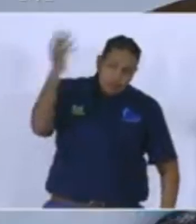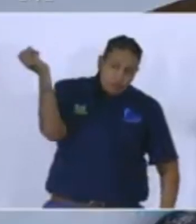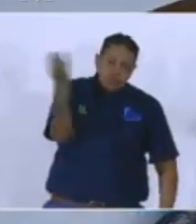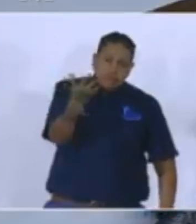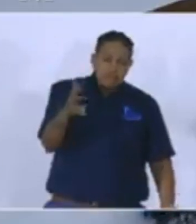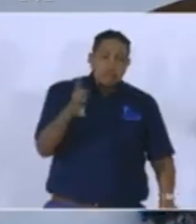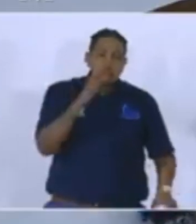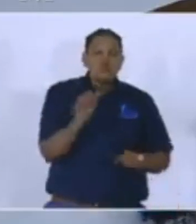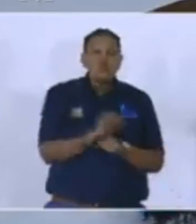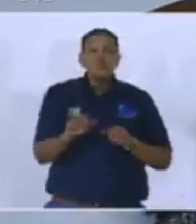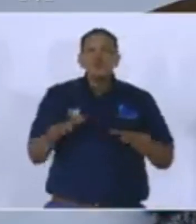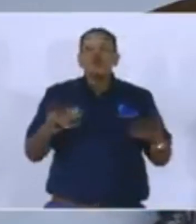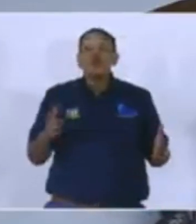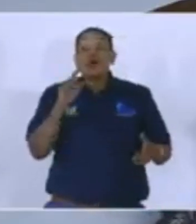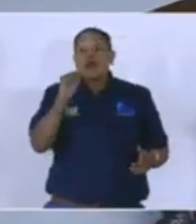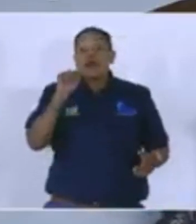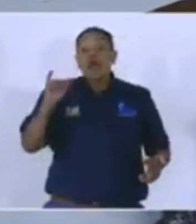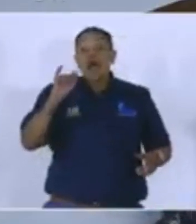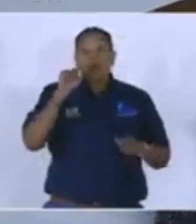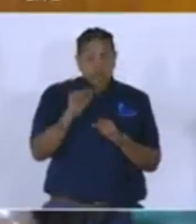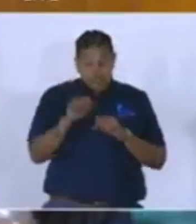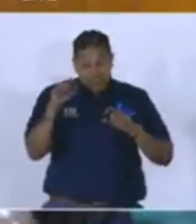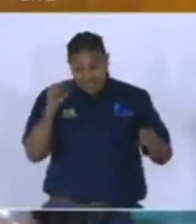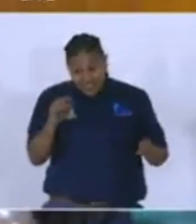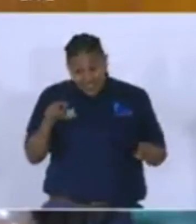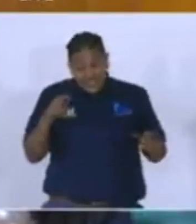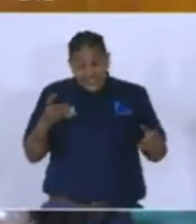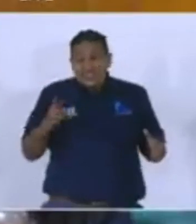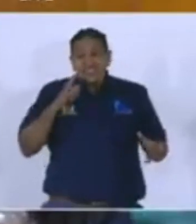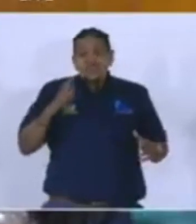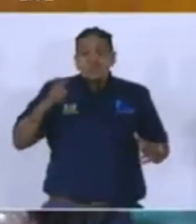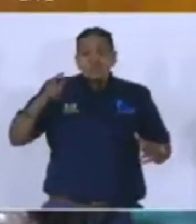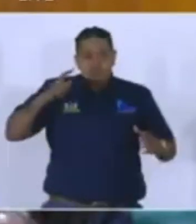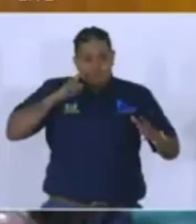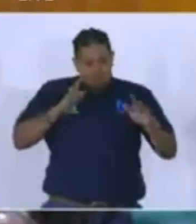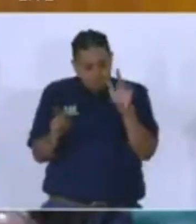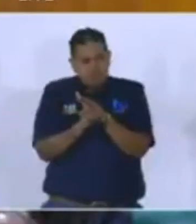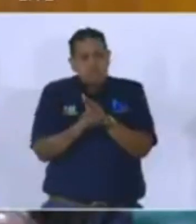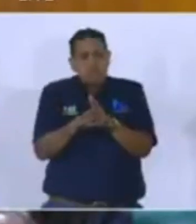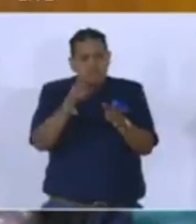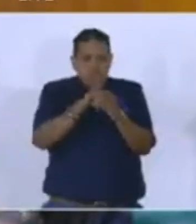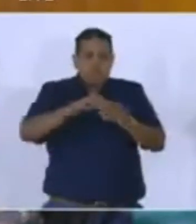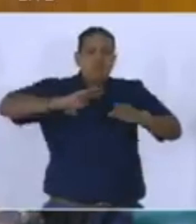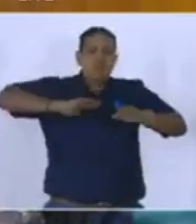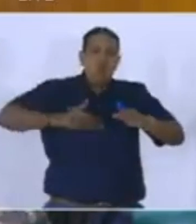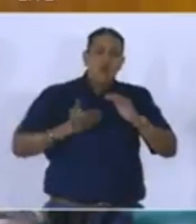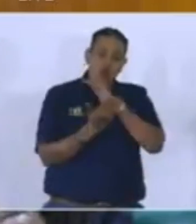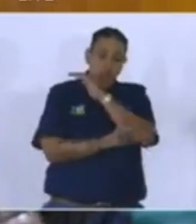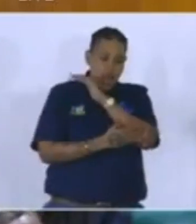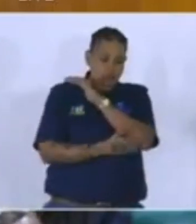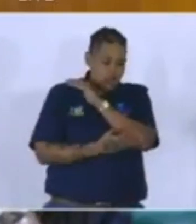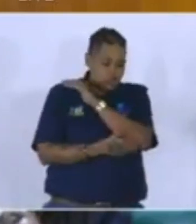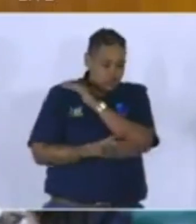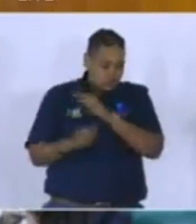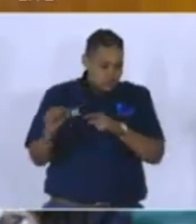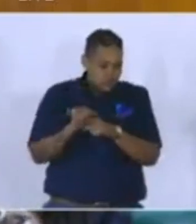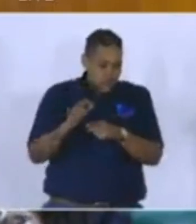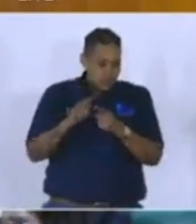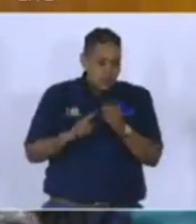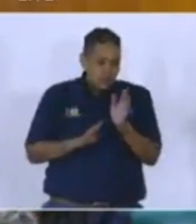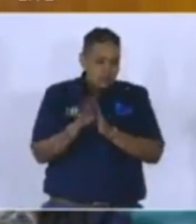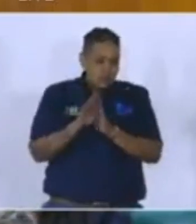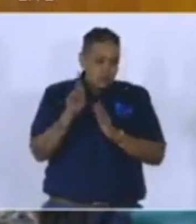ensure that AI is prominent in our national training and development